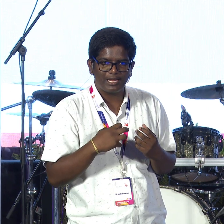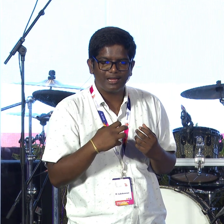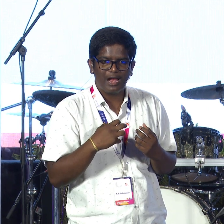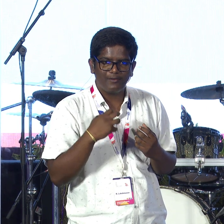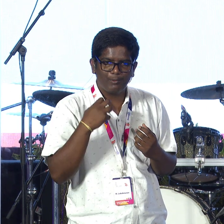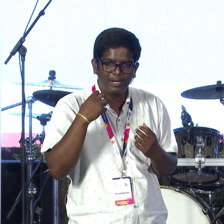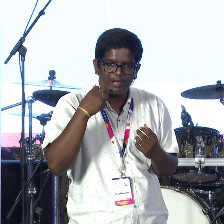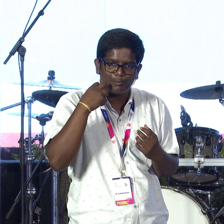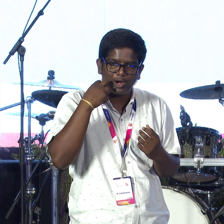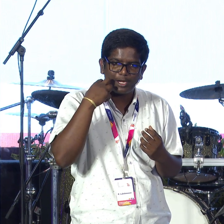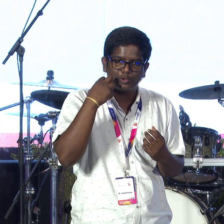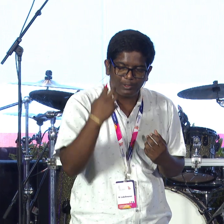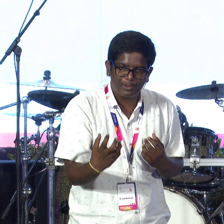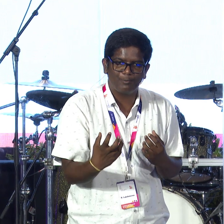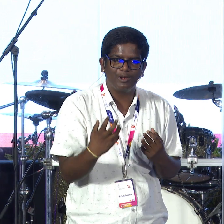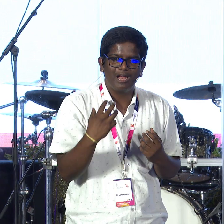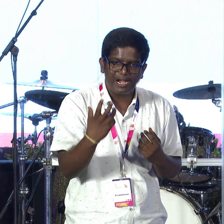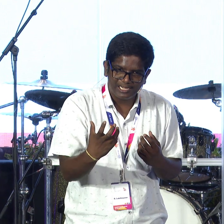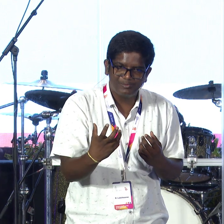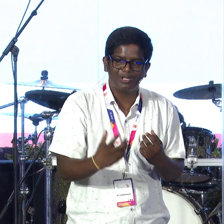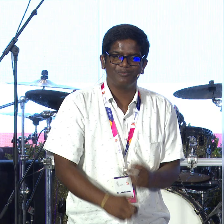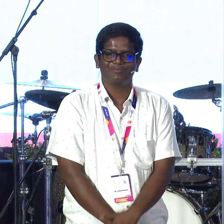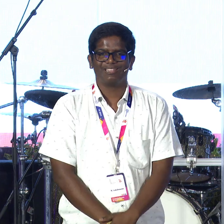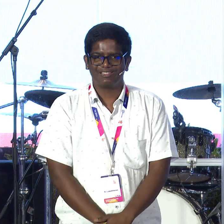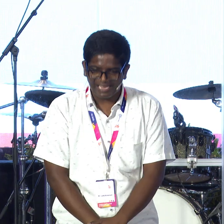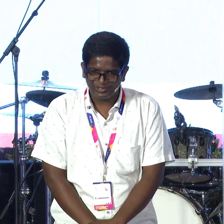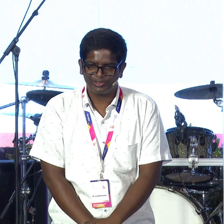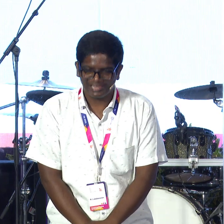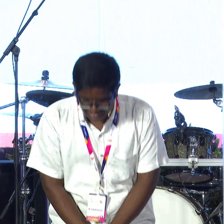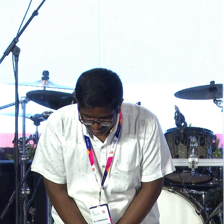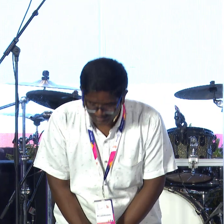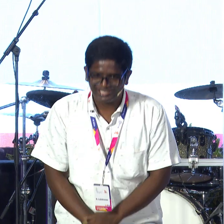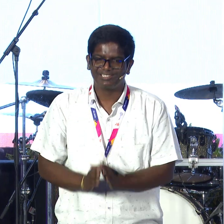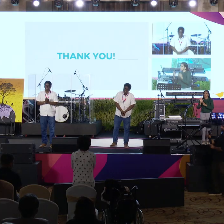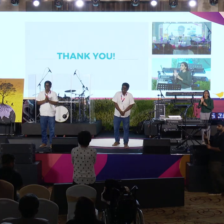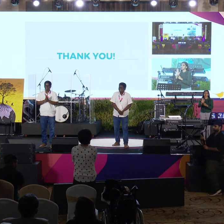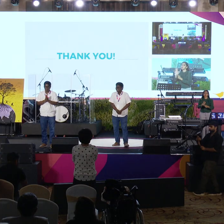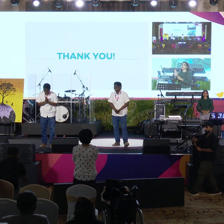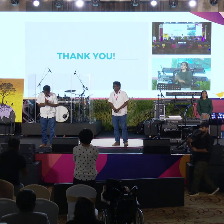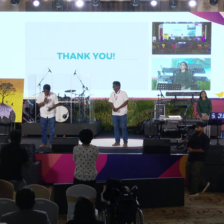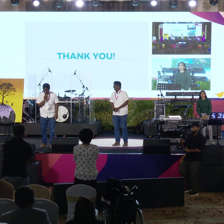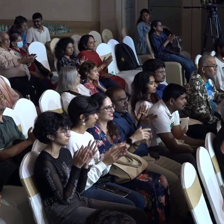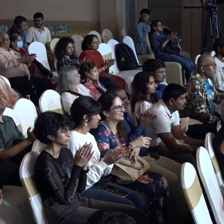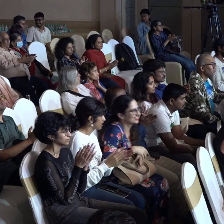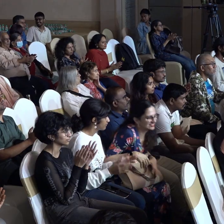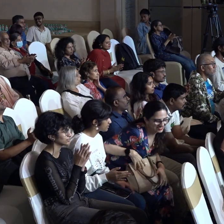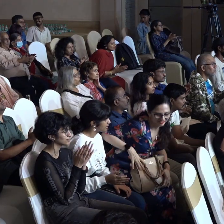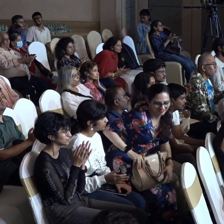job great, and we bring our product to the people and help them. Thank you so much. Thank you so much.